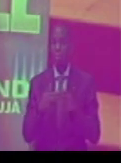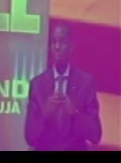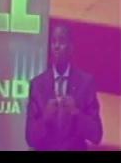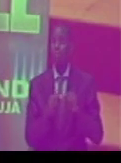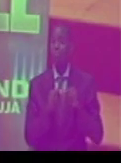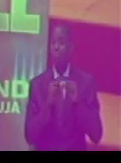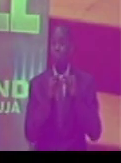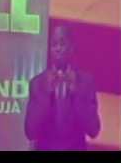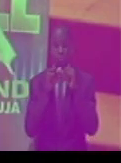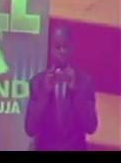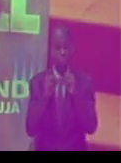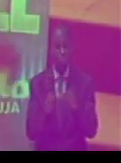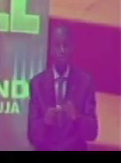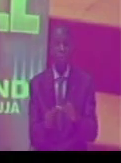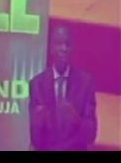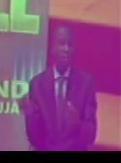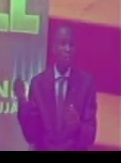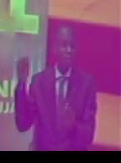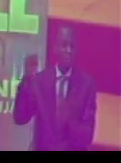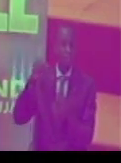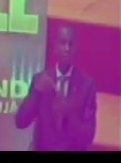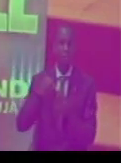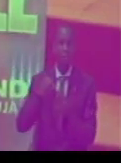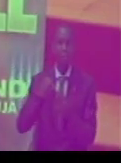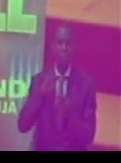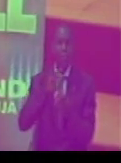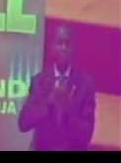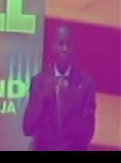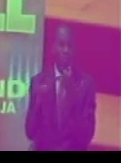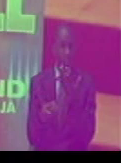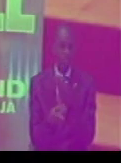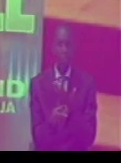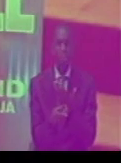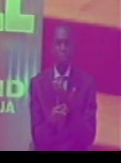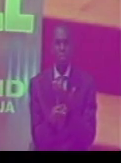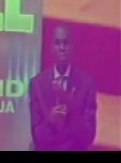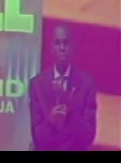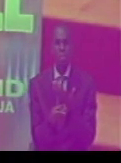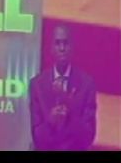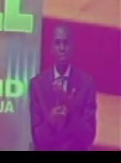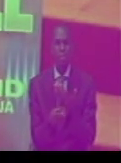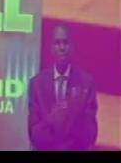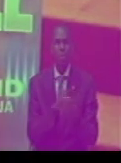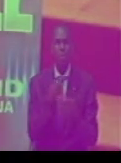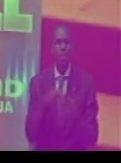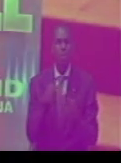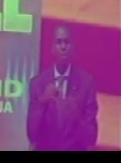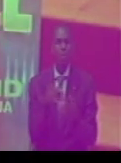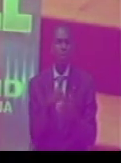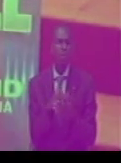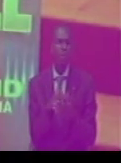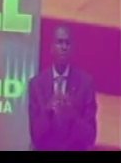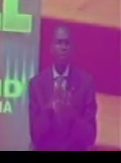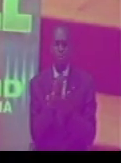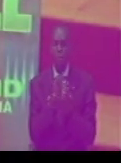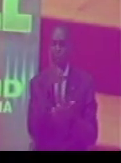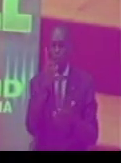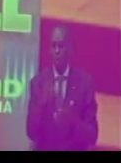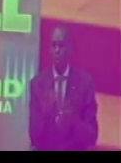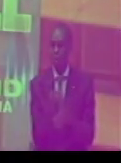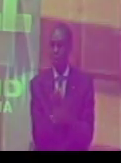something and that was how the the issue continued it continued till december